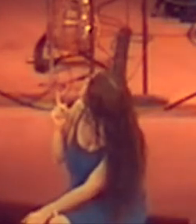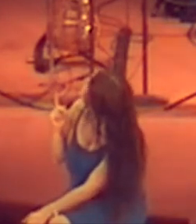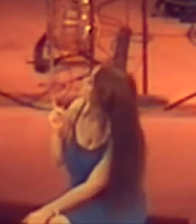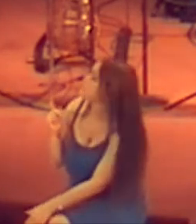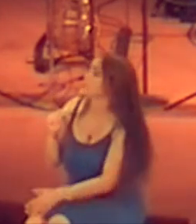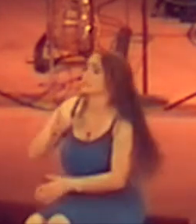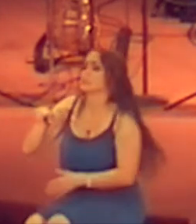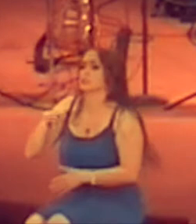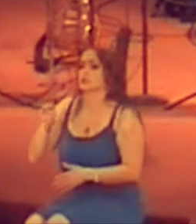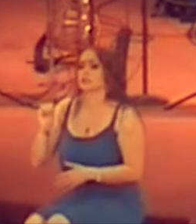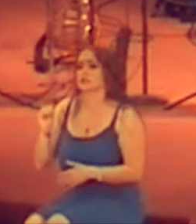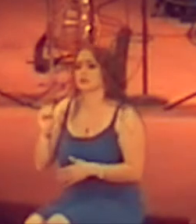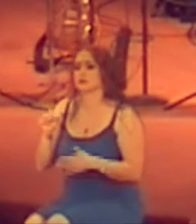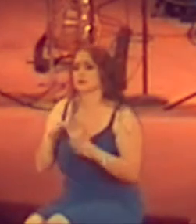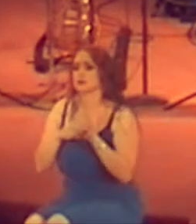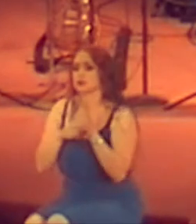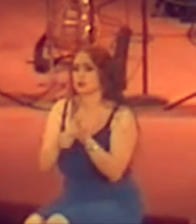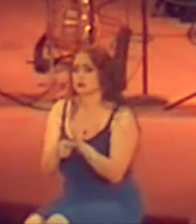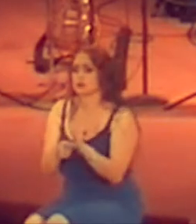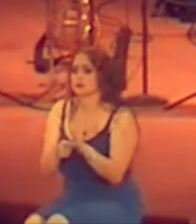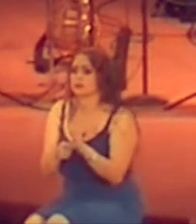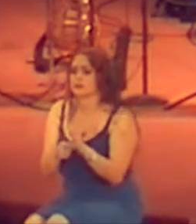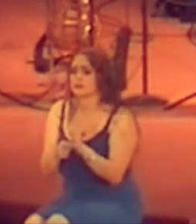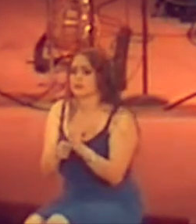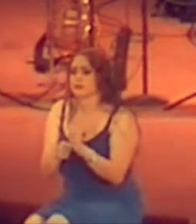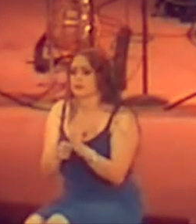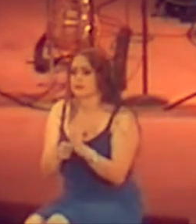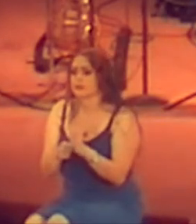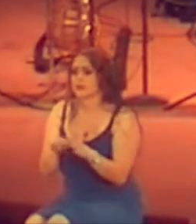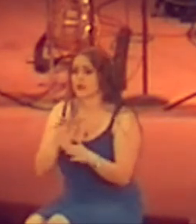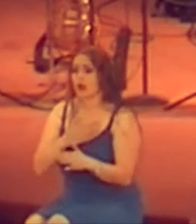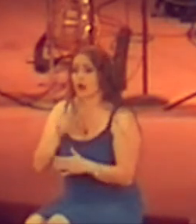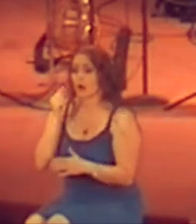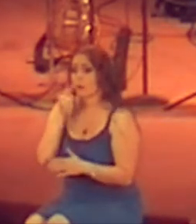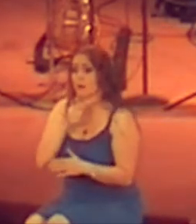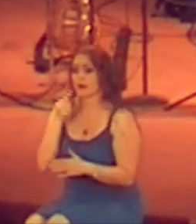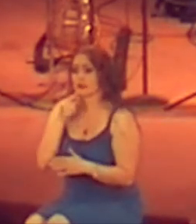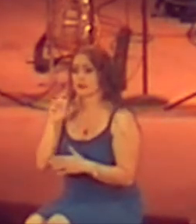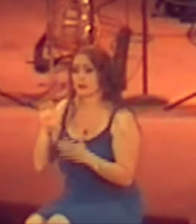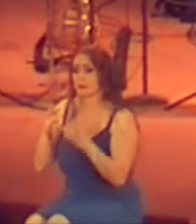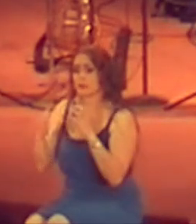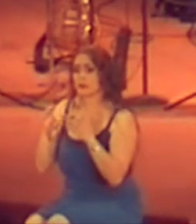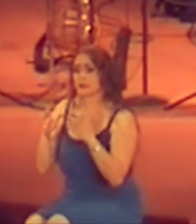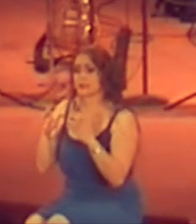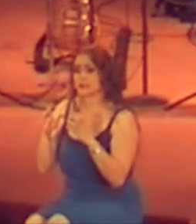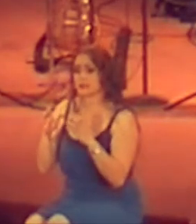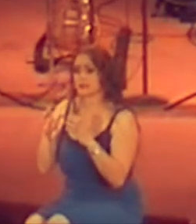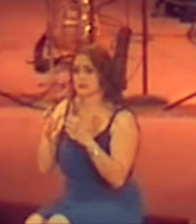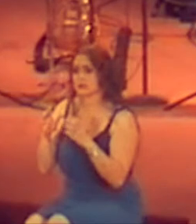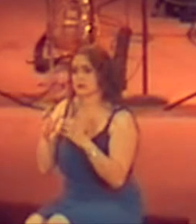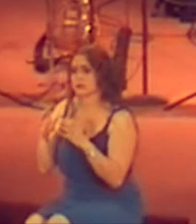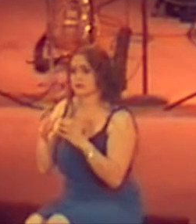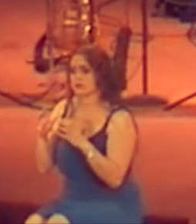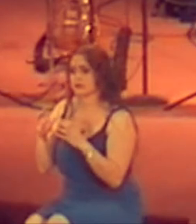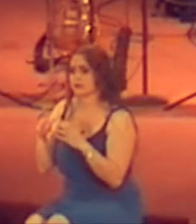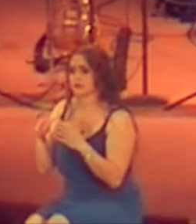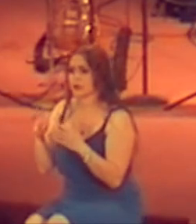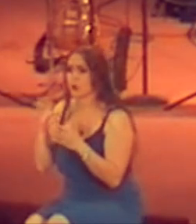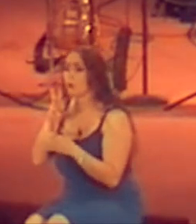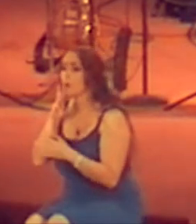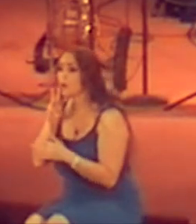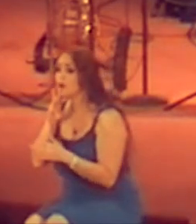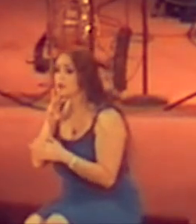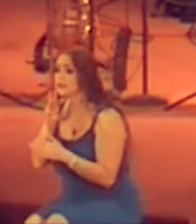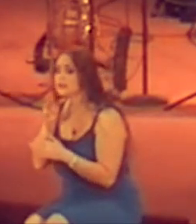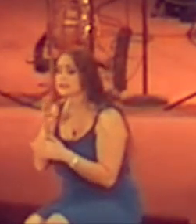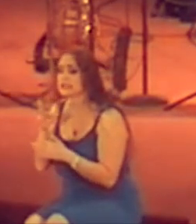James again turns to an illustration. Here, our mouths are compared to springs of water. but springs provide either salt or sweet